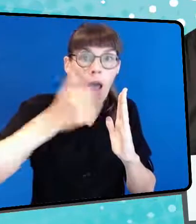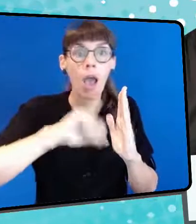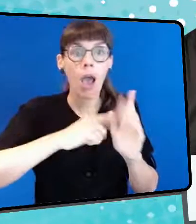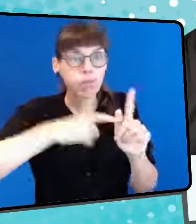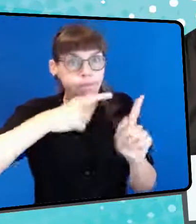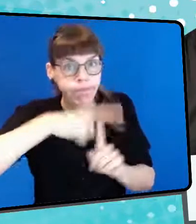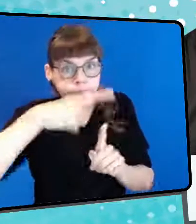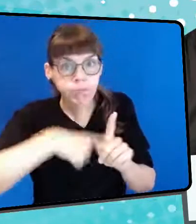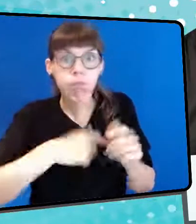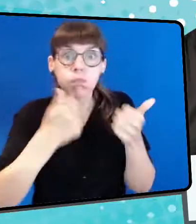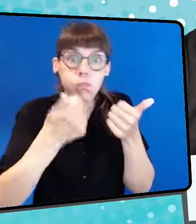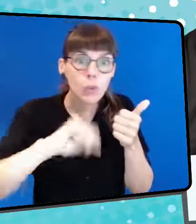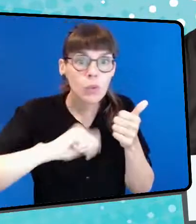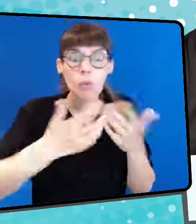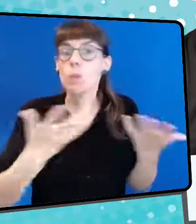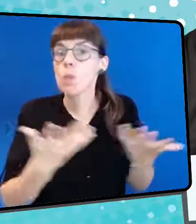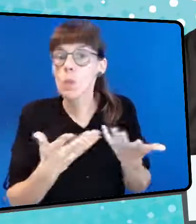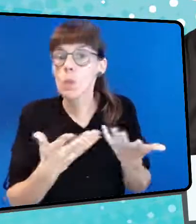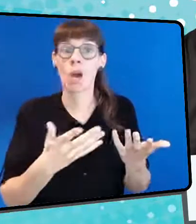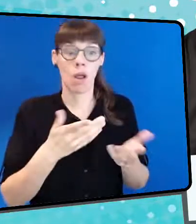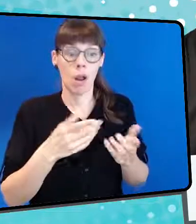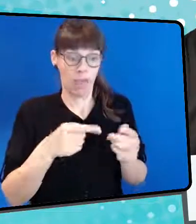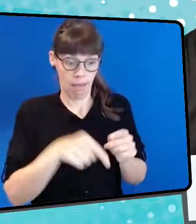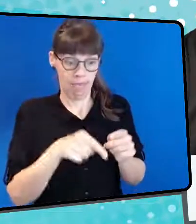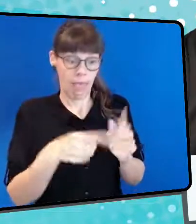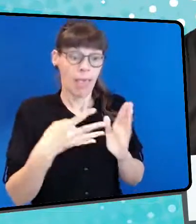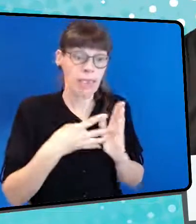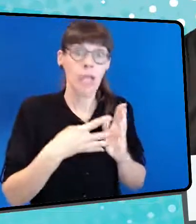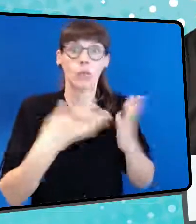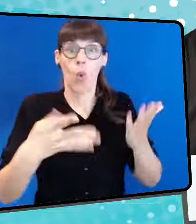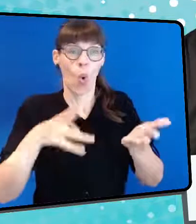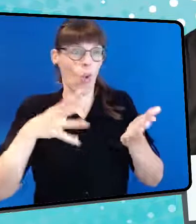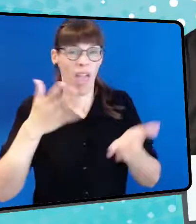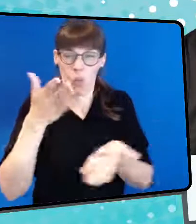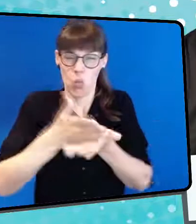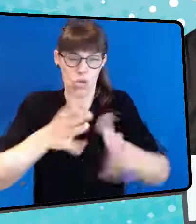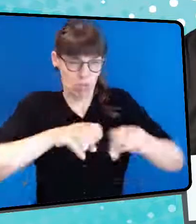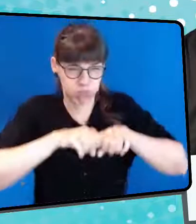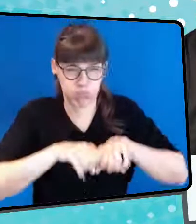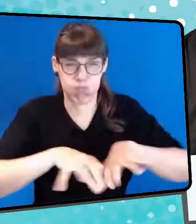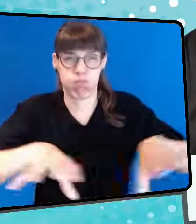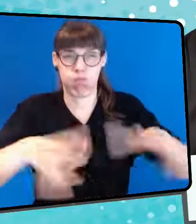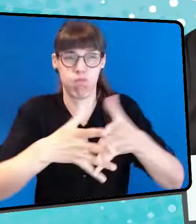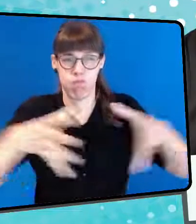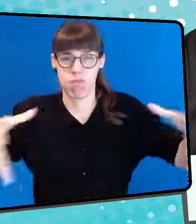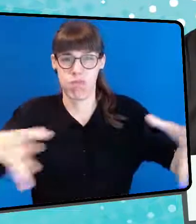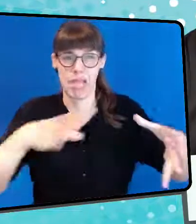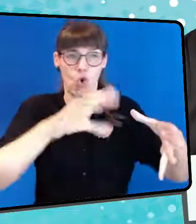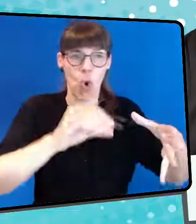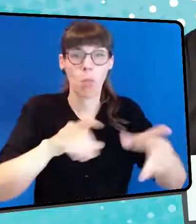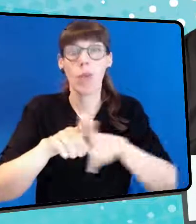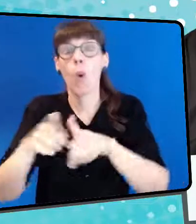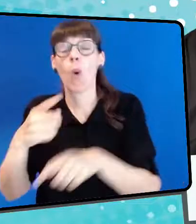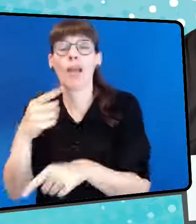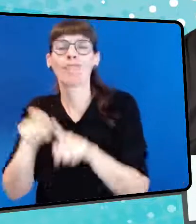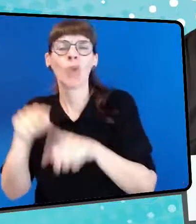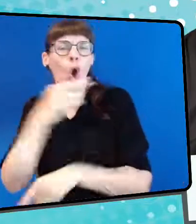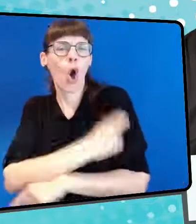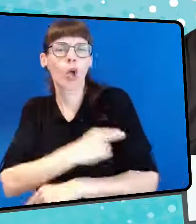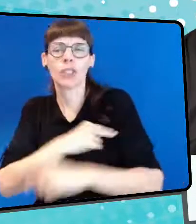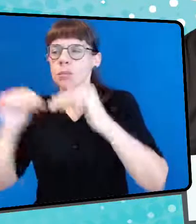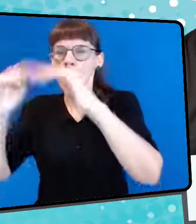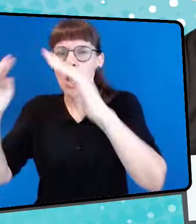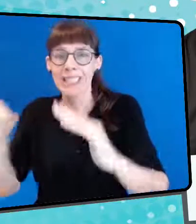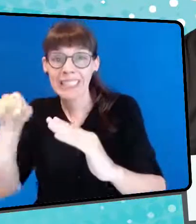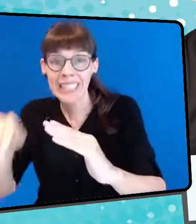that's in production, running in a company with 100,000 people, or running in a hospital, helping patients. So it